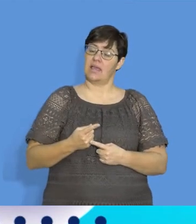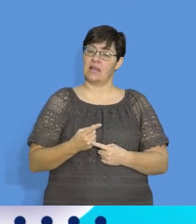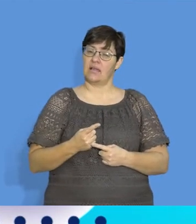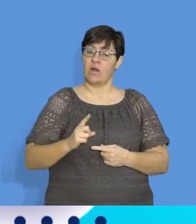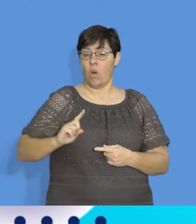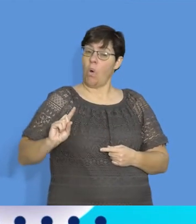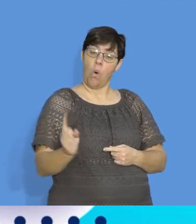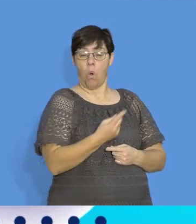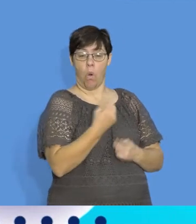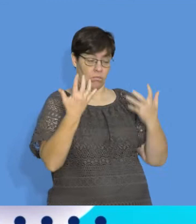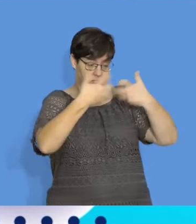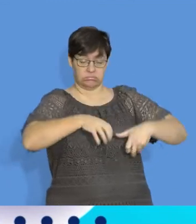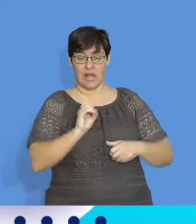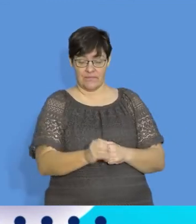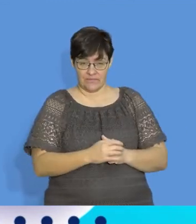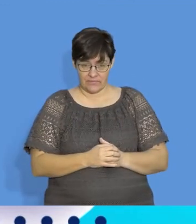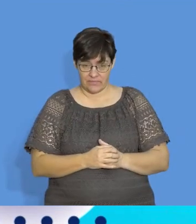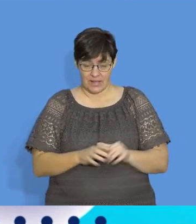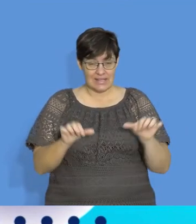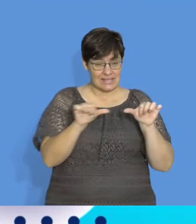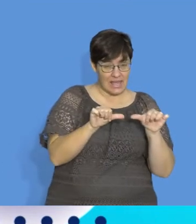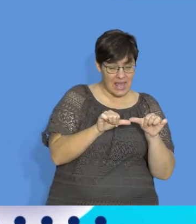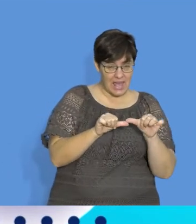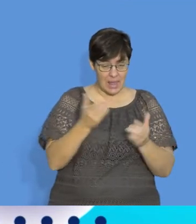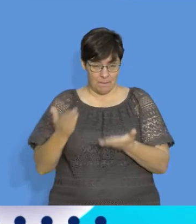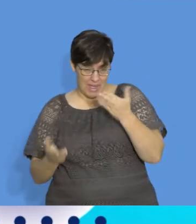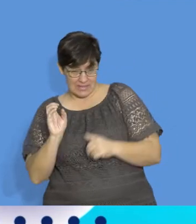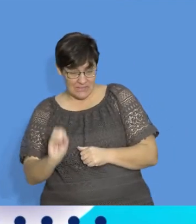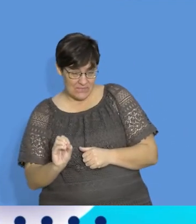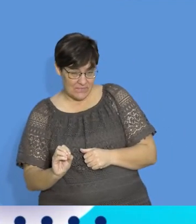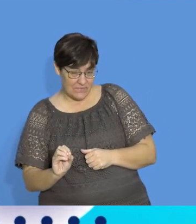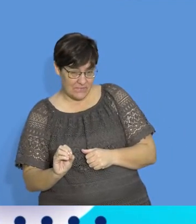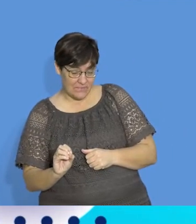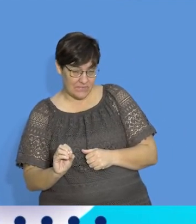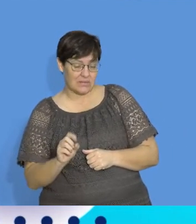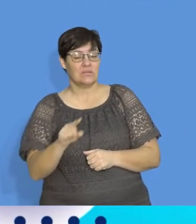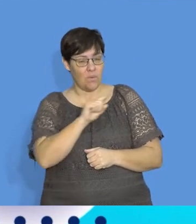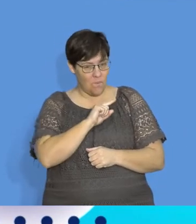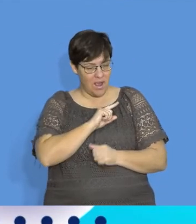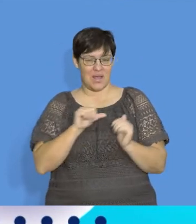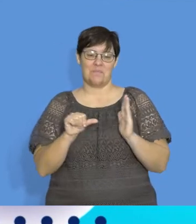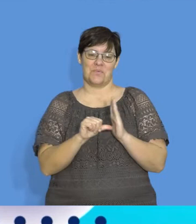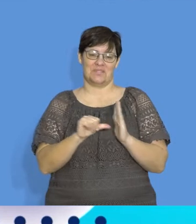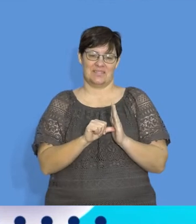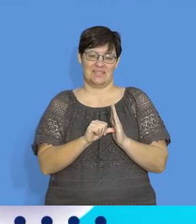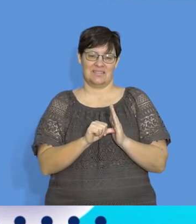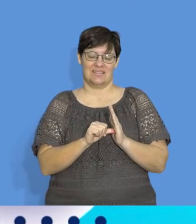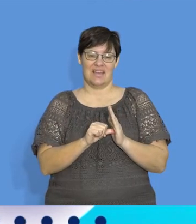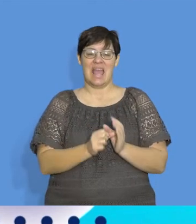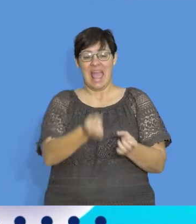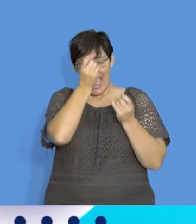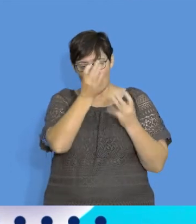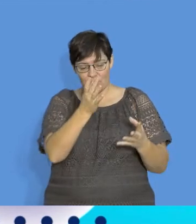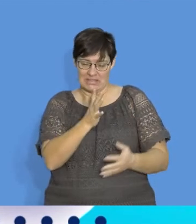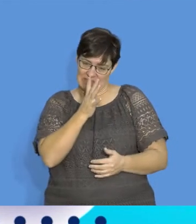that, is there a correlation between size and mass? That's why it's the importance of having a